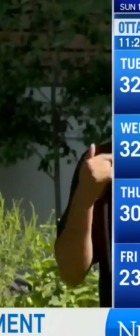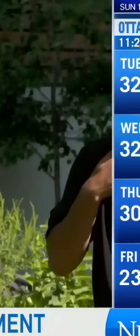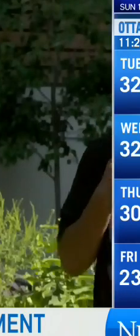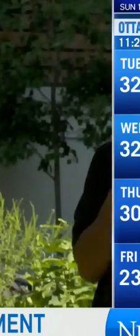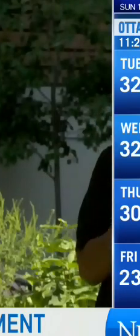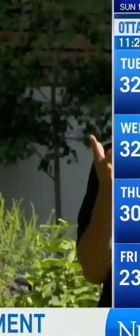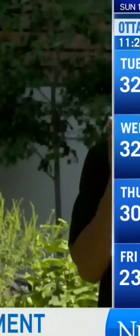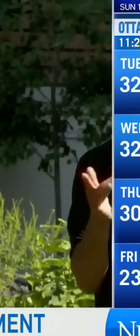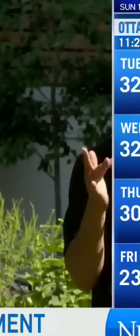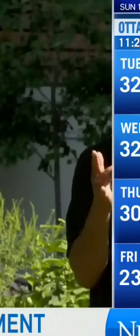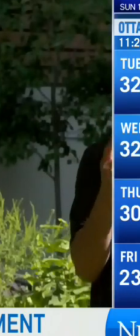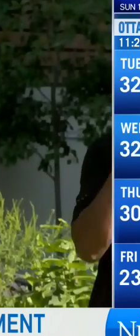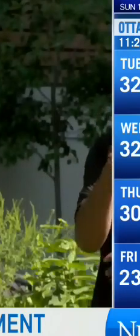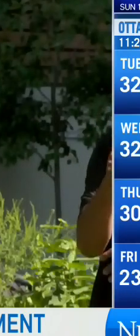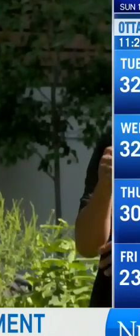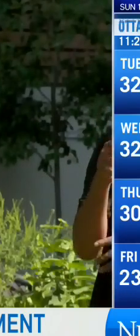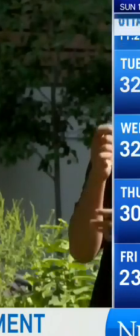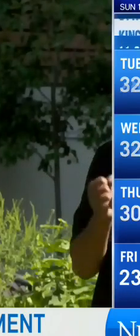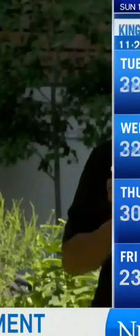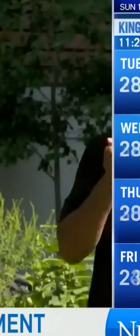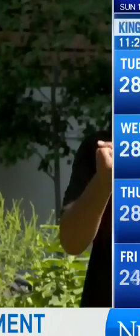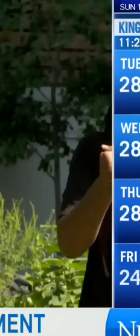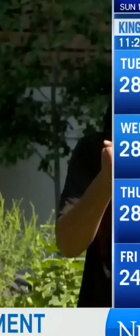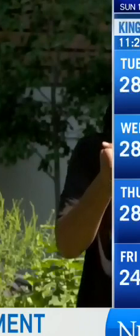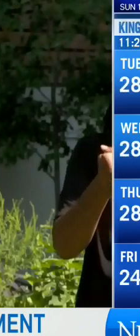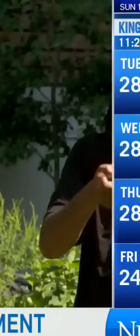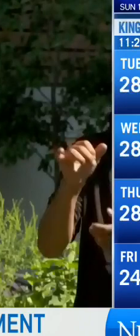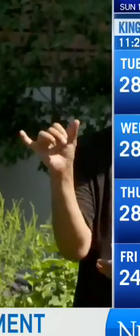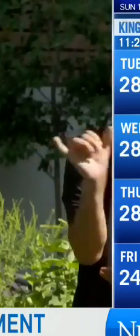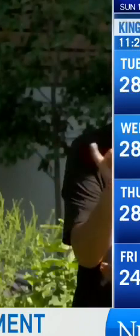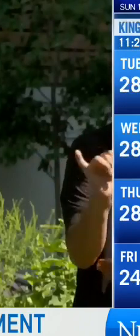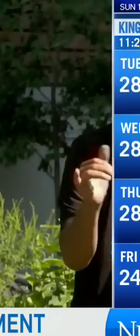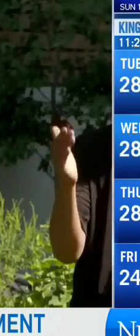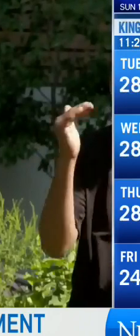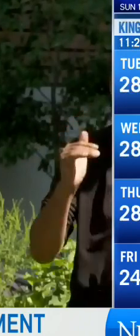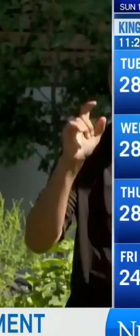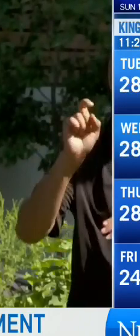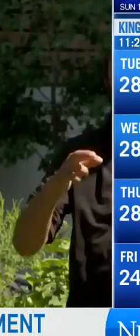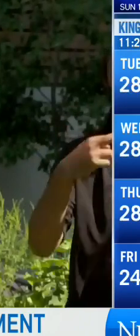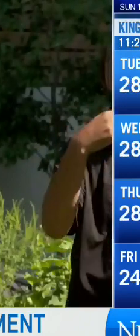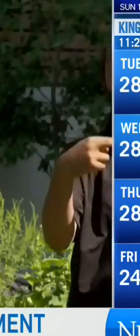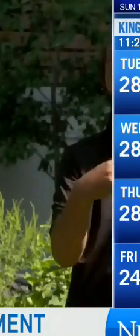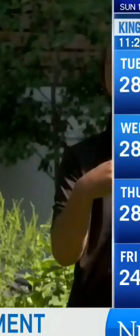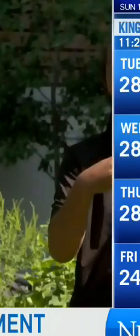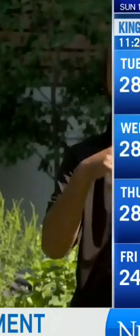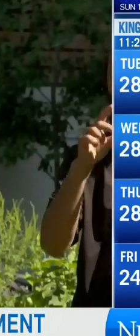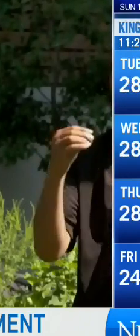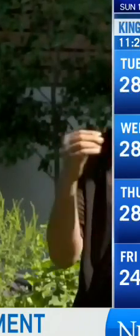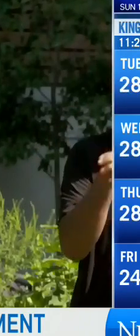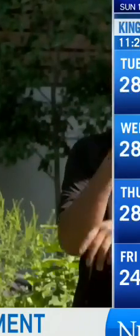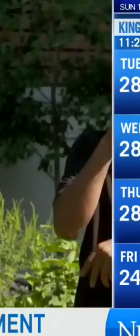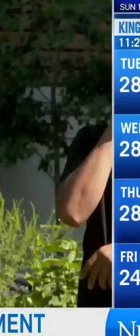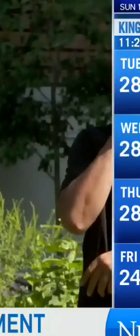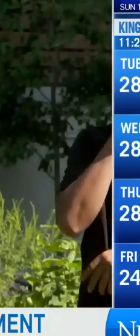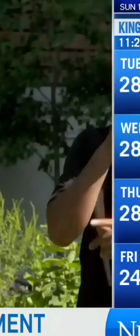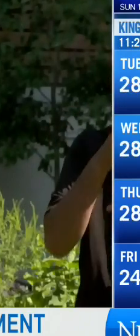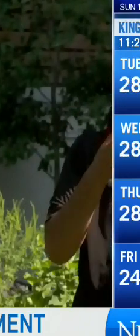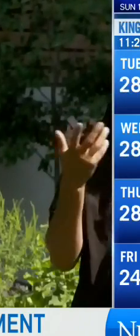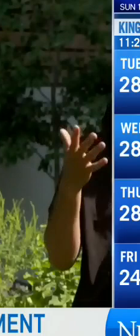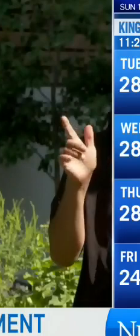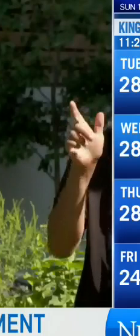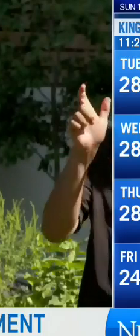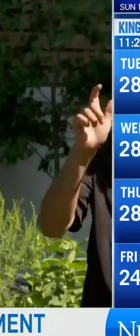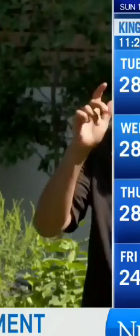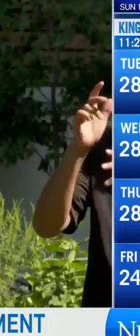are strengthening our regulations in order to limit foreign investment and to end predatory practices